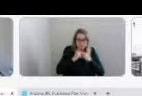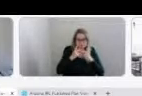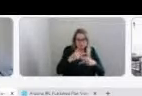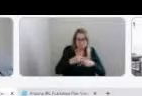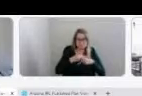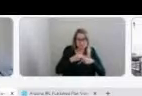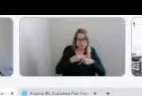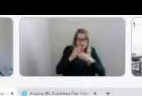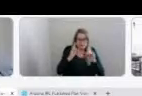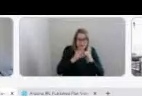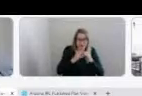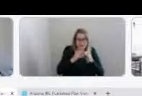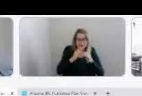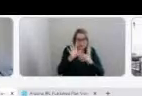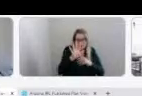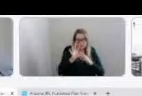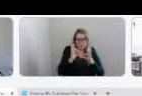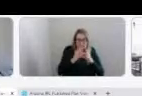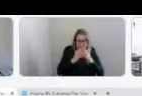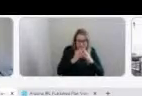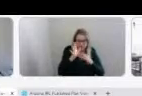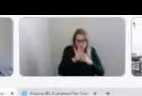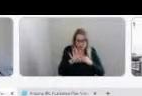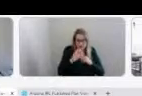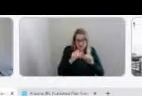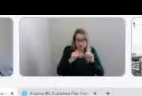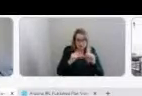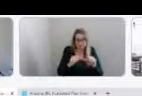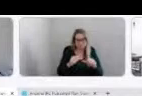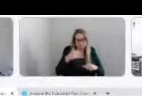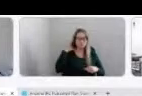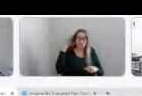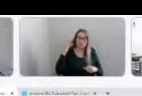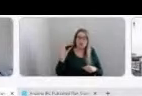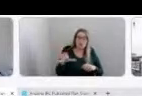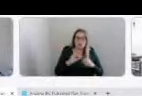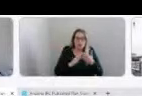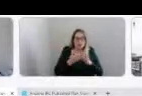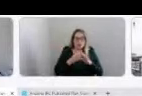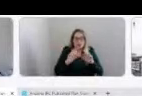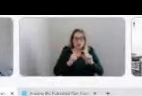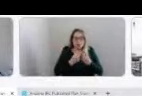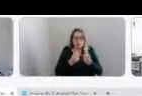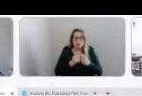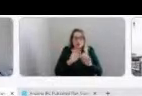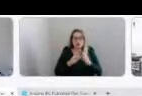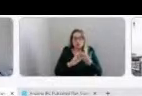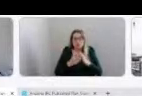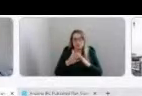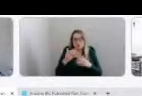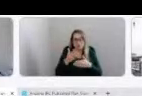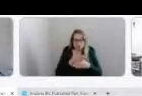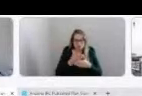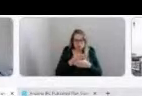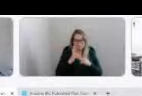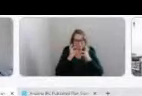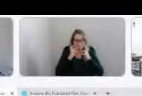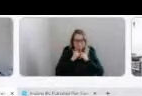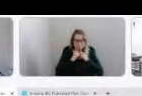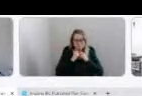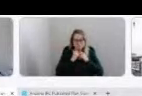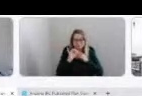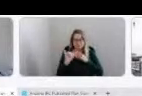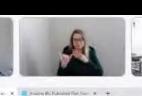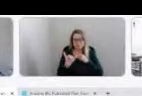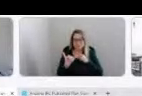flagstaff area enact intact and places the city in a district with communities that share similar values districts six